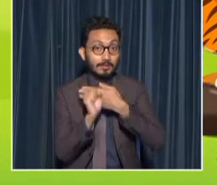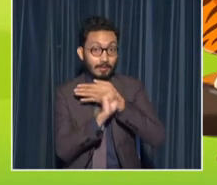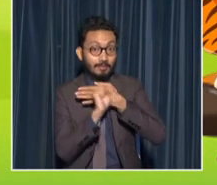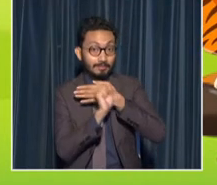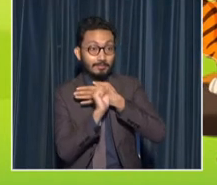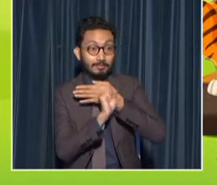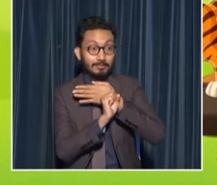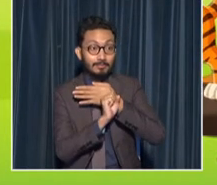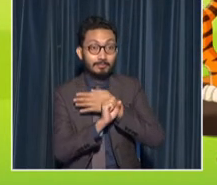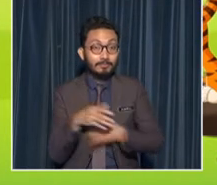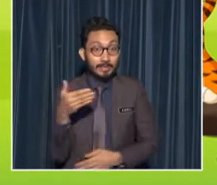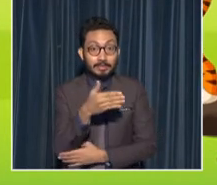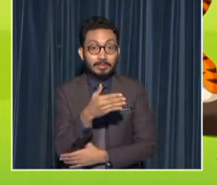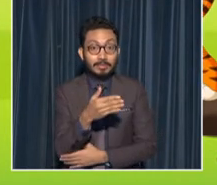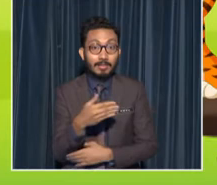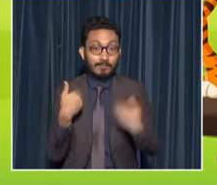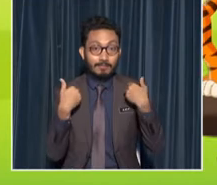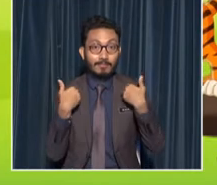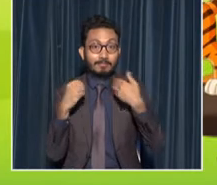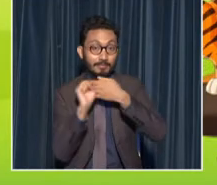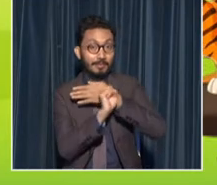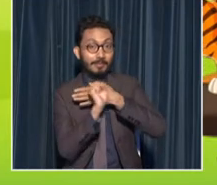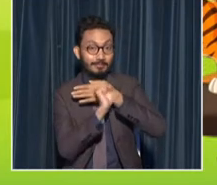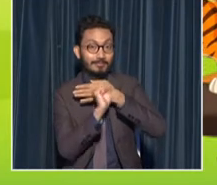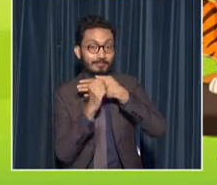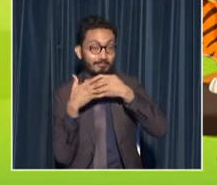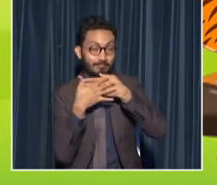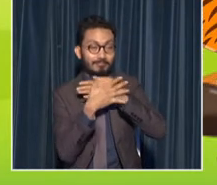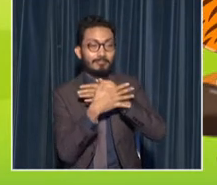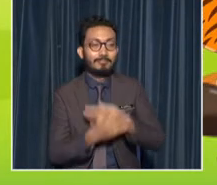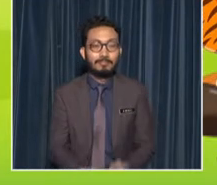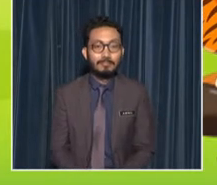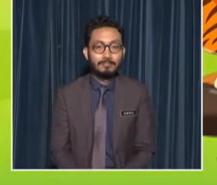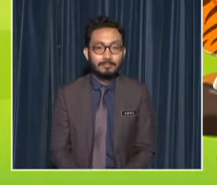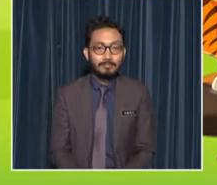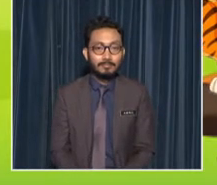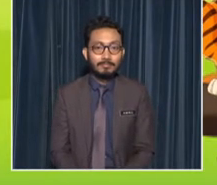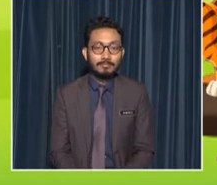Scales. Fish have scales.